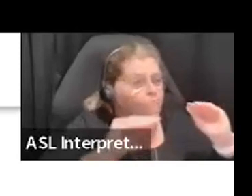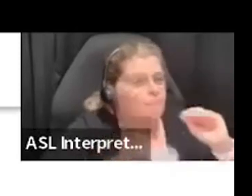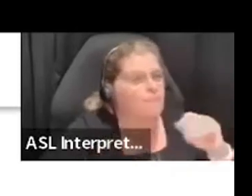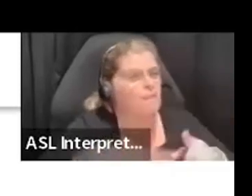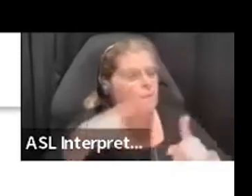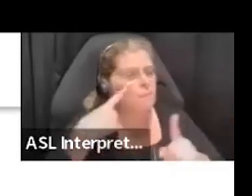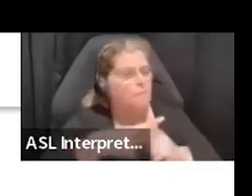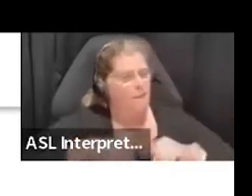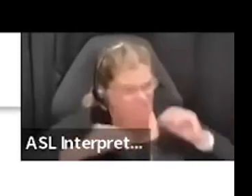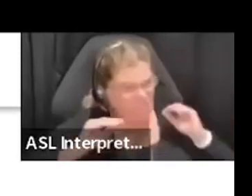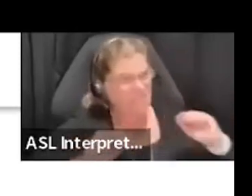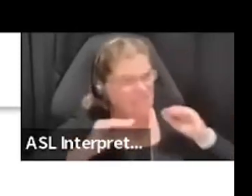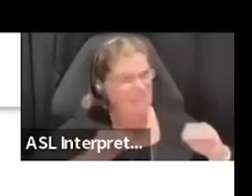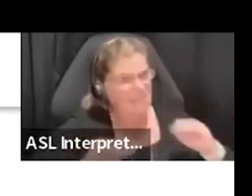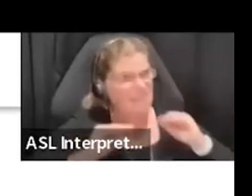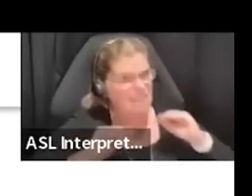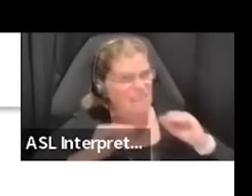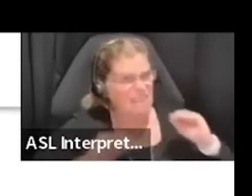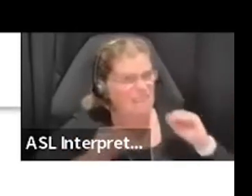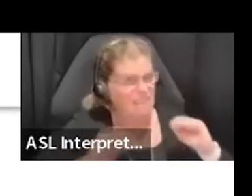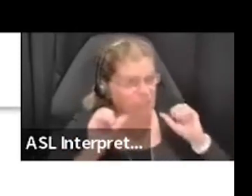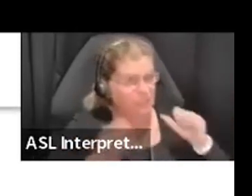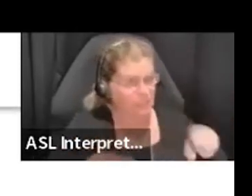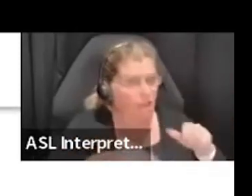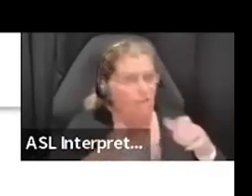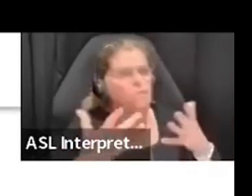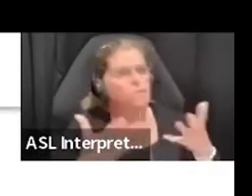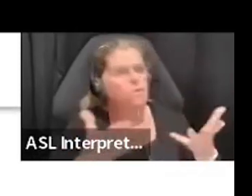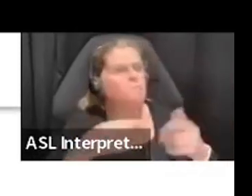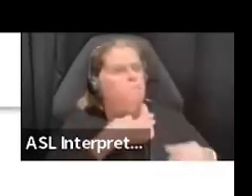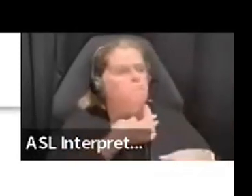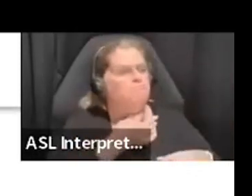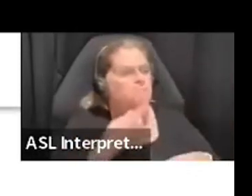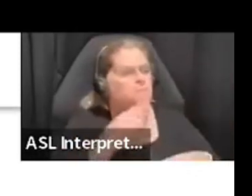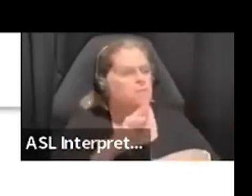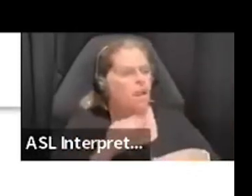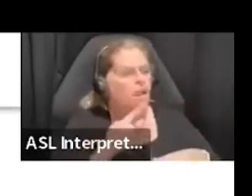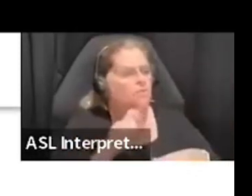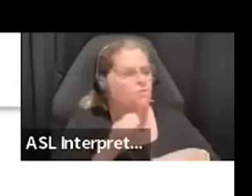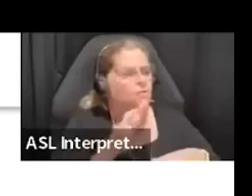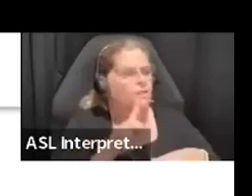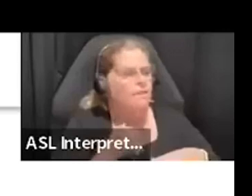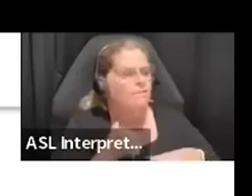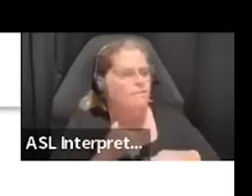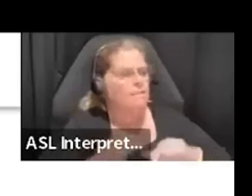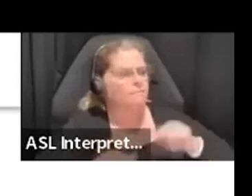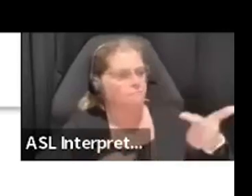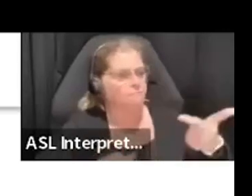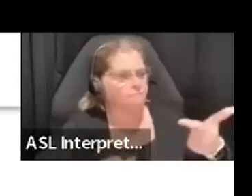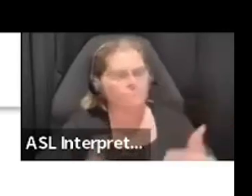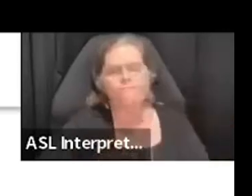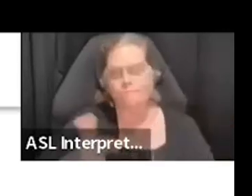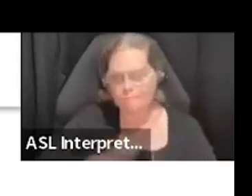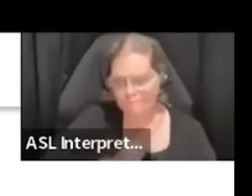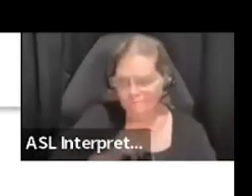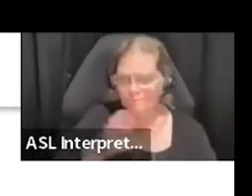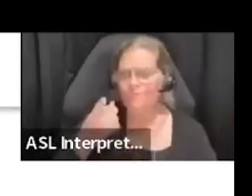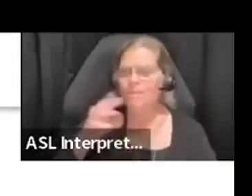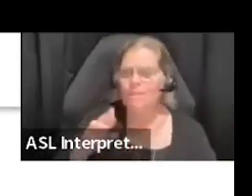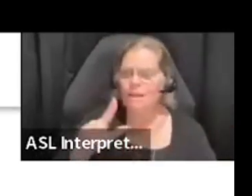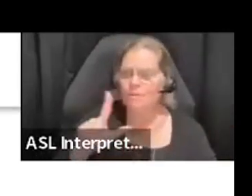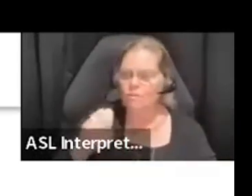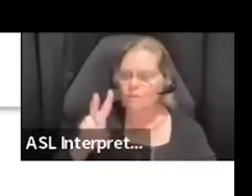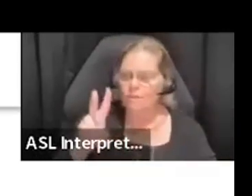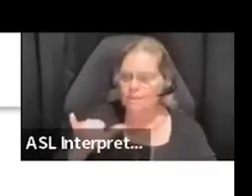to where we want them to be. And love to hear your thoughts on that question. Thank you.